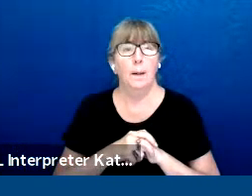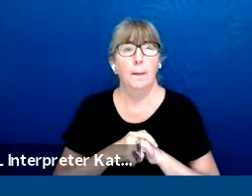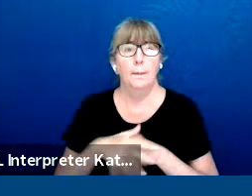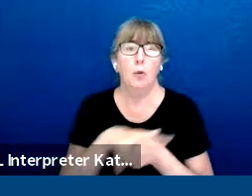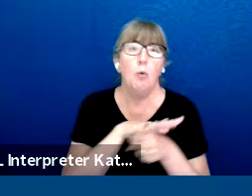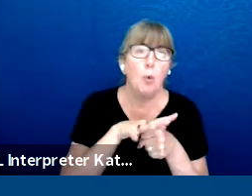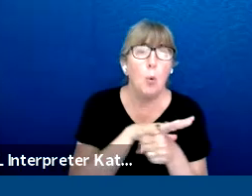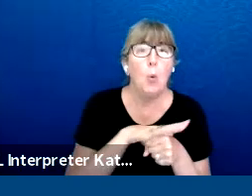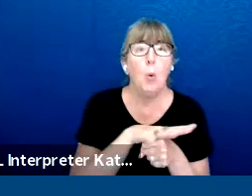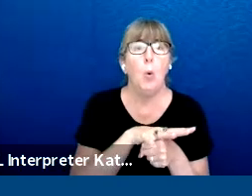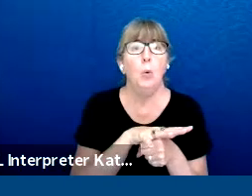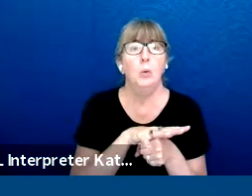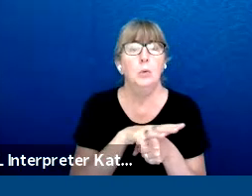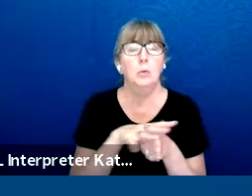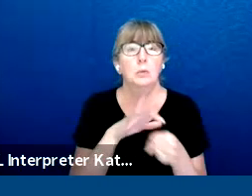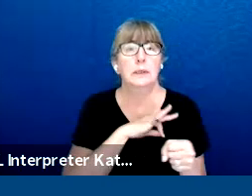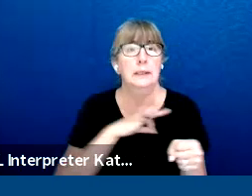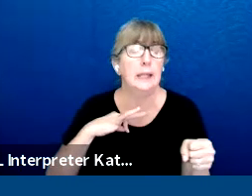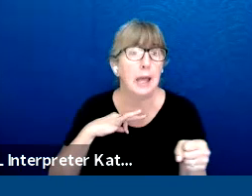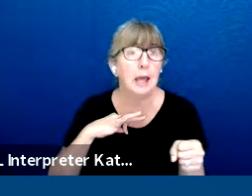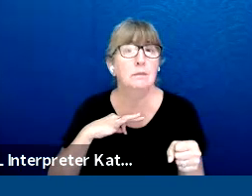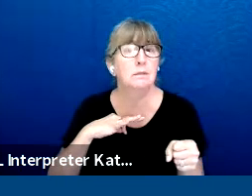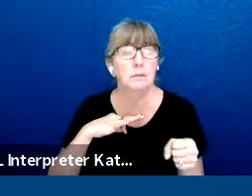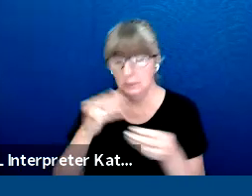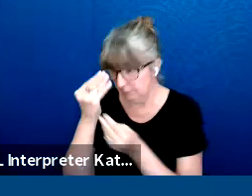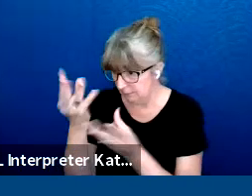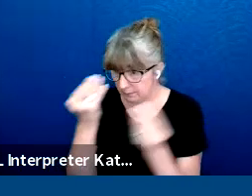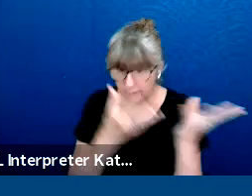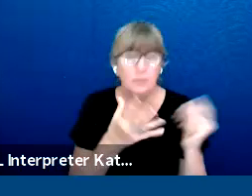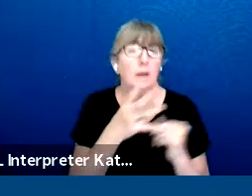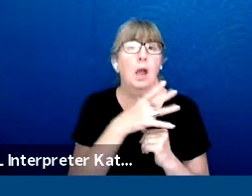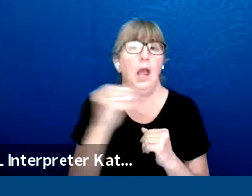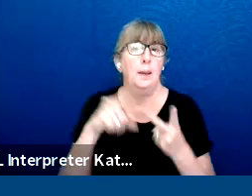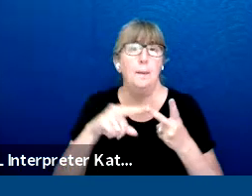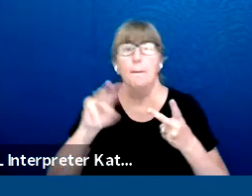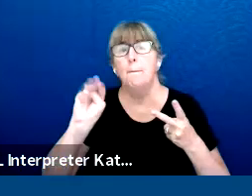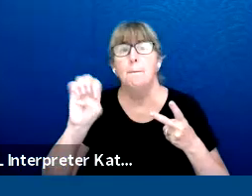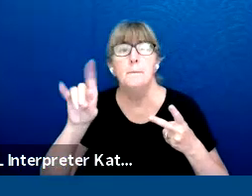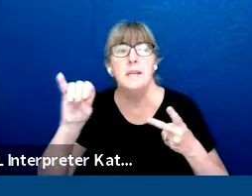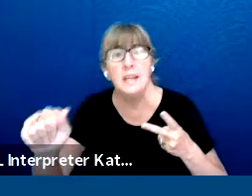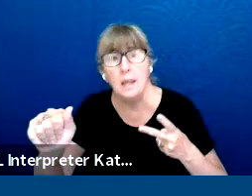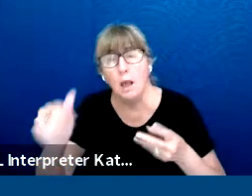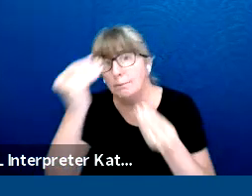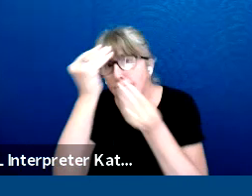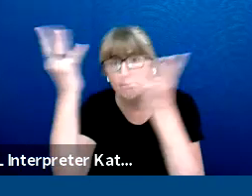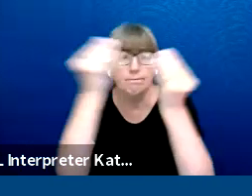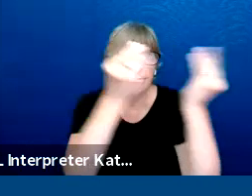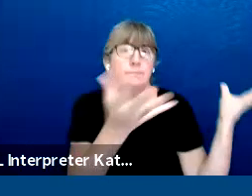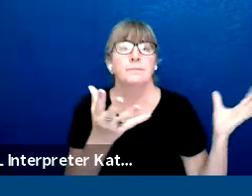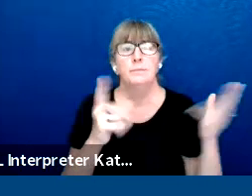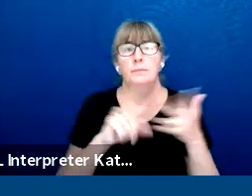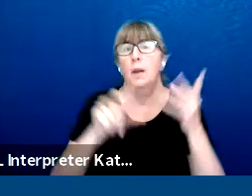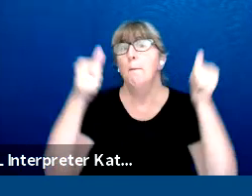local staff, as well as media and